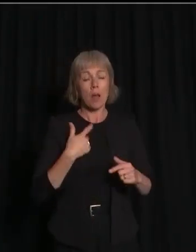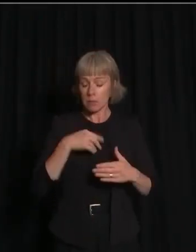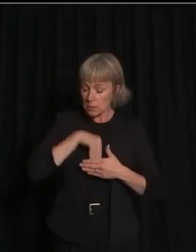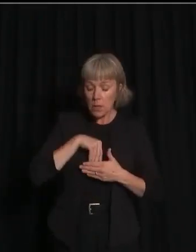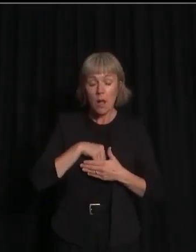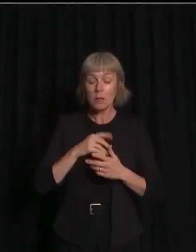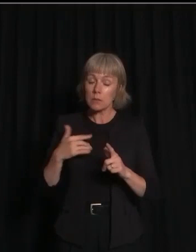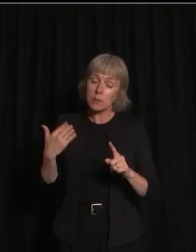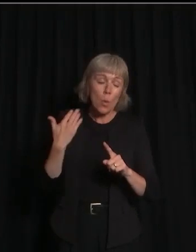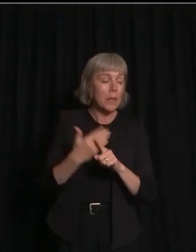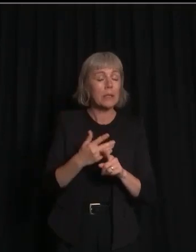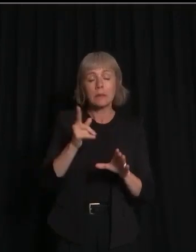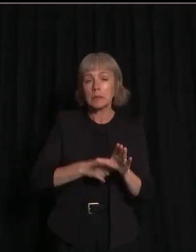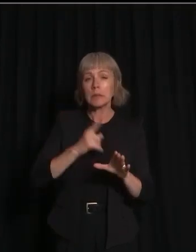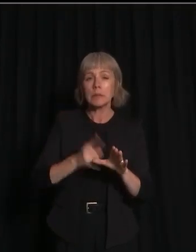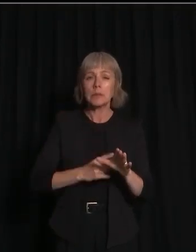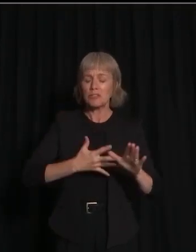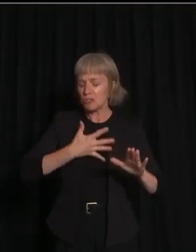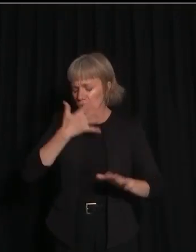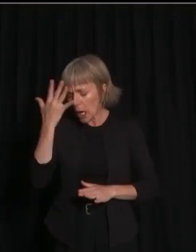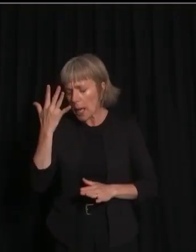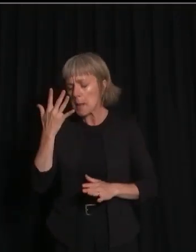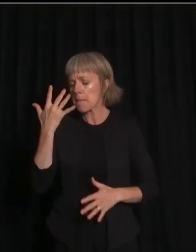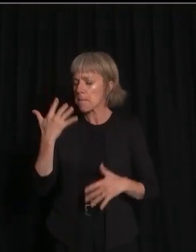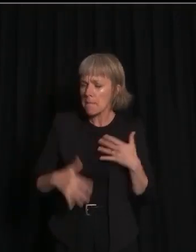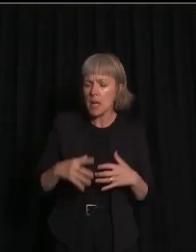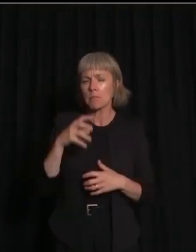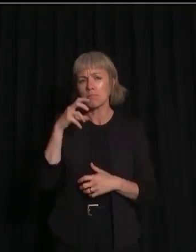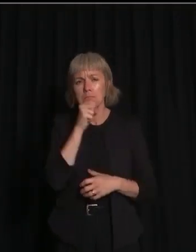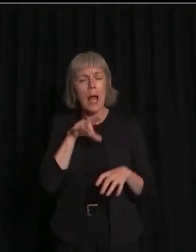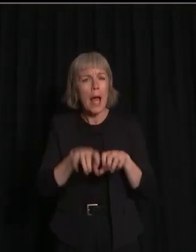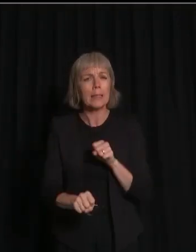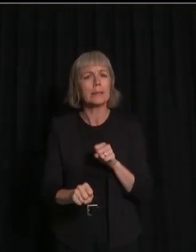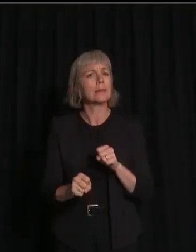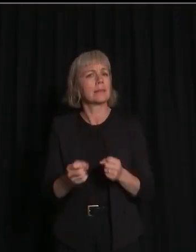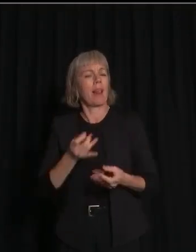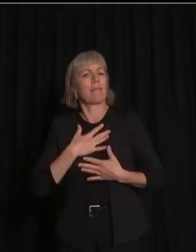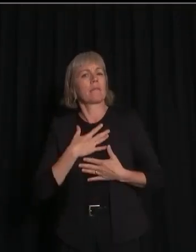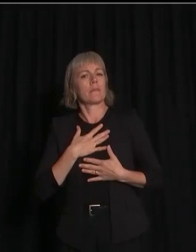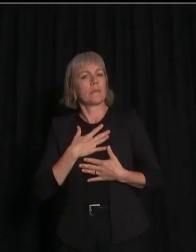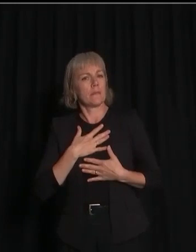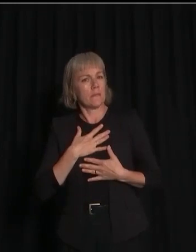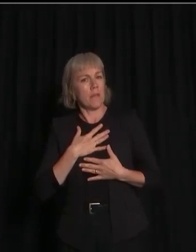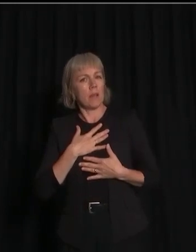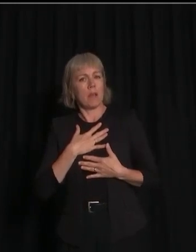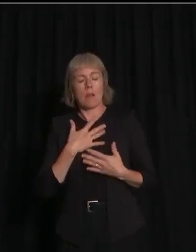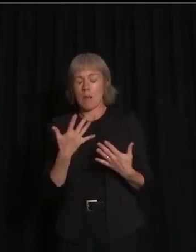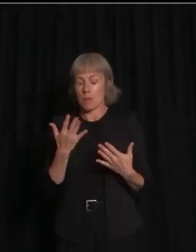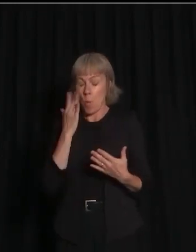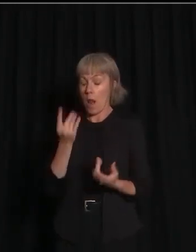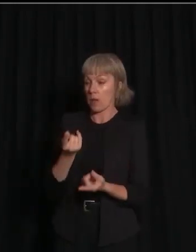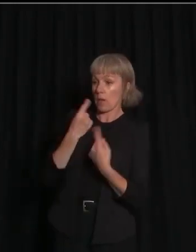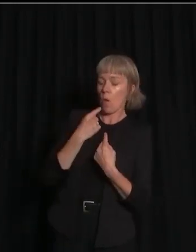and self-hatred, you know, but there is nothing I could do about this. And for like several days, I was sort of in trance and